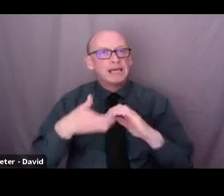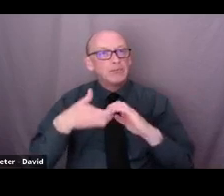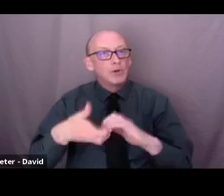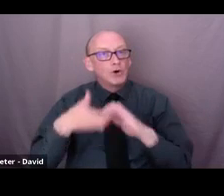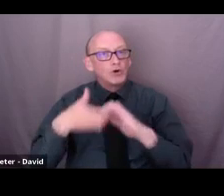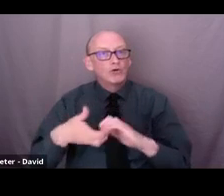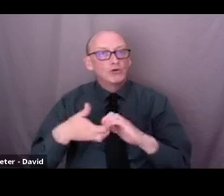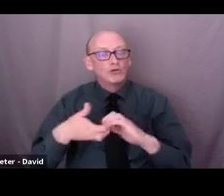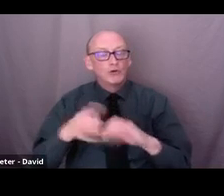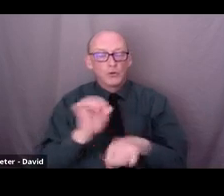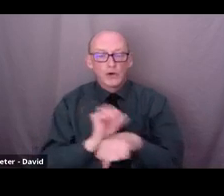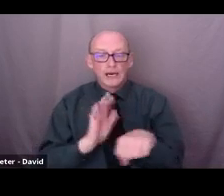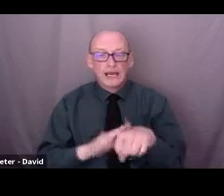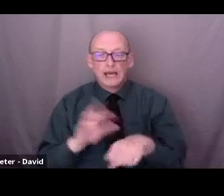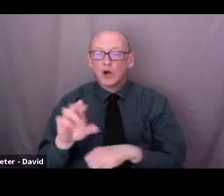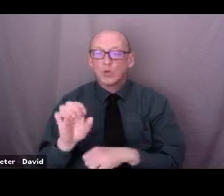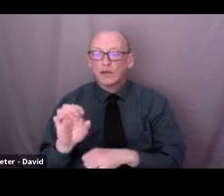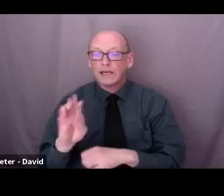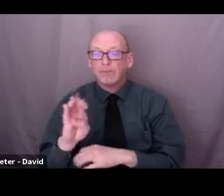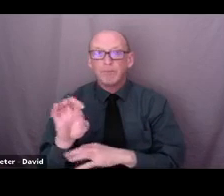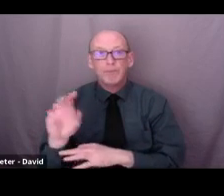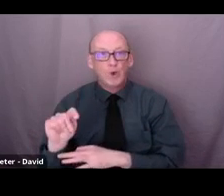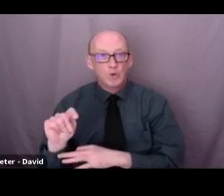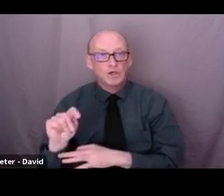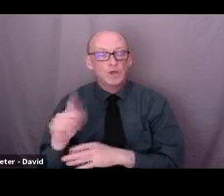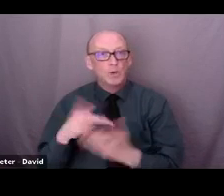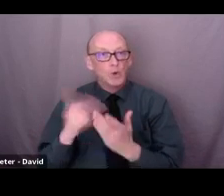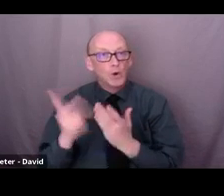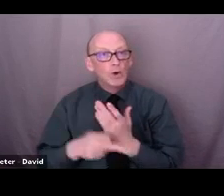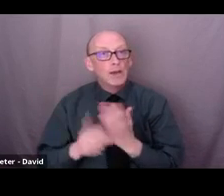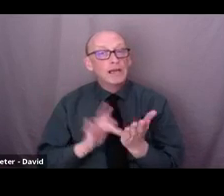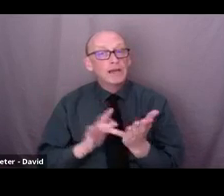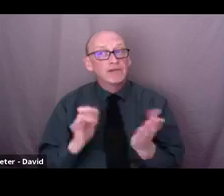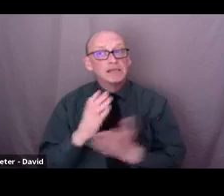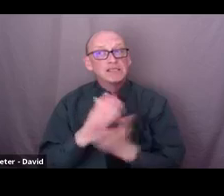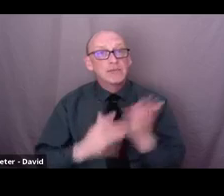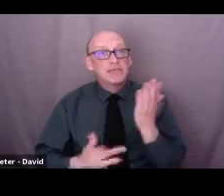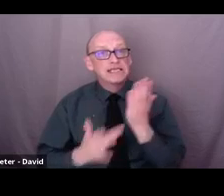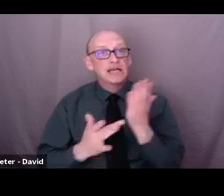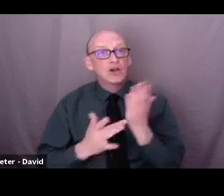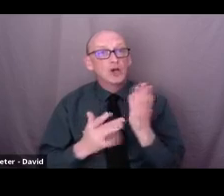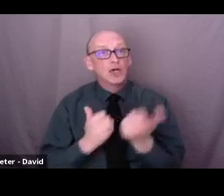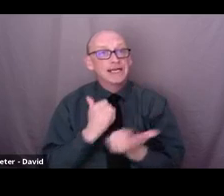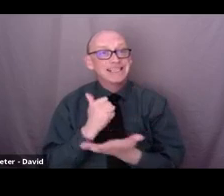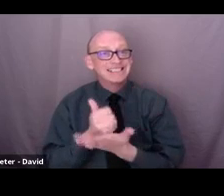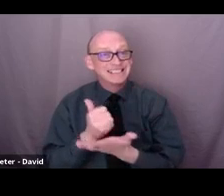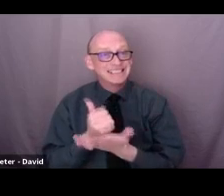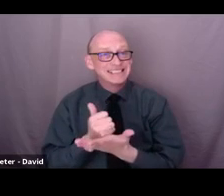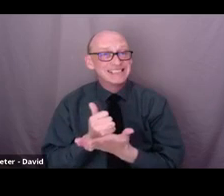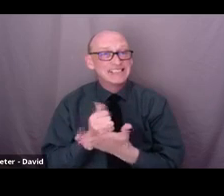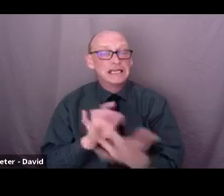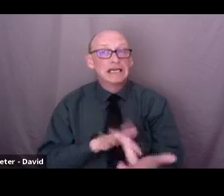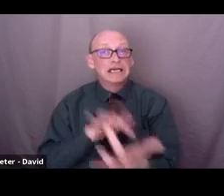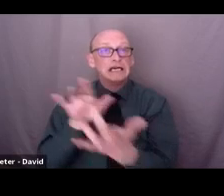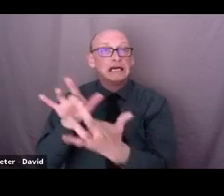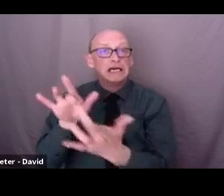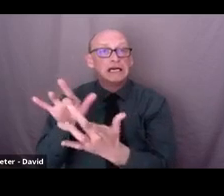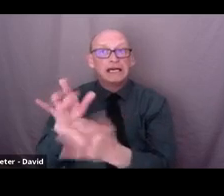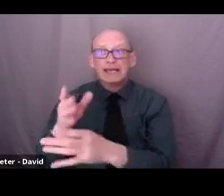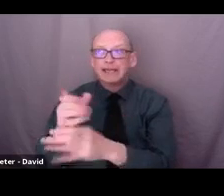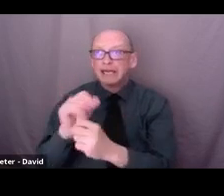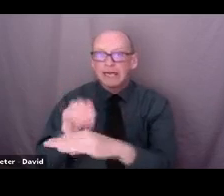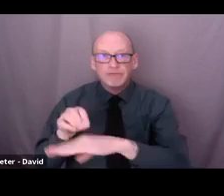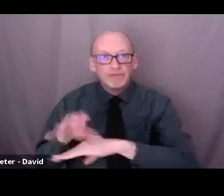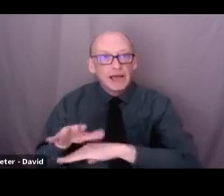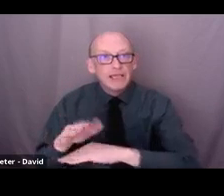reboot program. Take advantage of some of that technical assistance, reach out and get some advice and maybe some